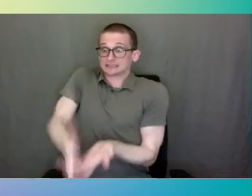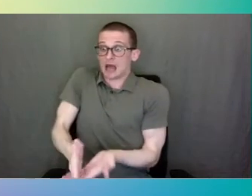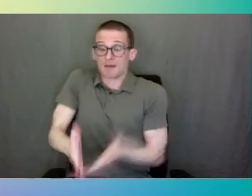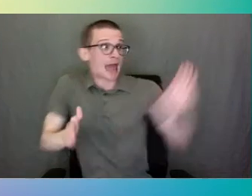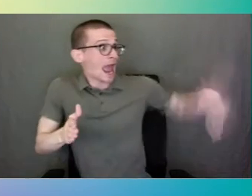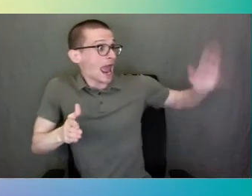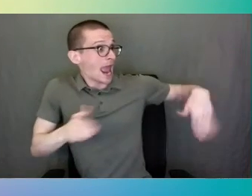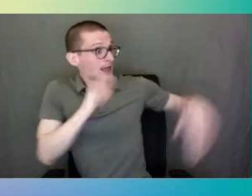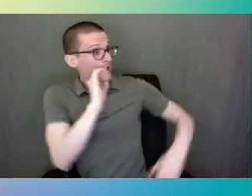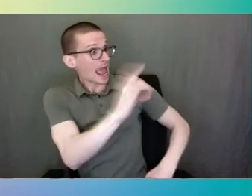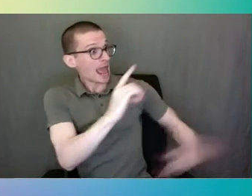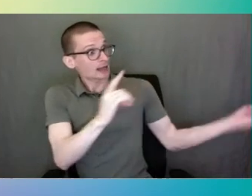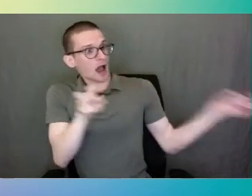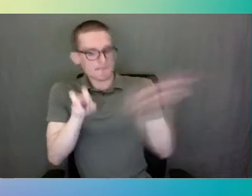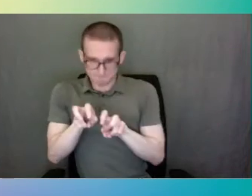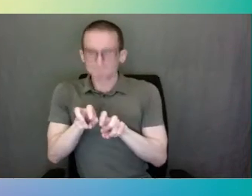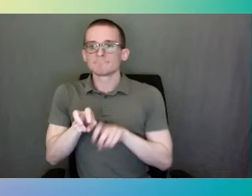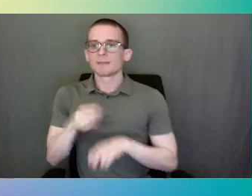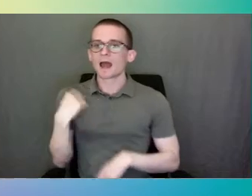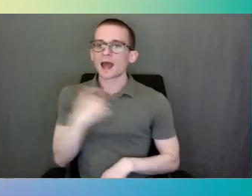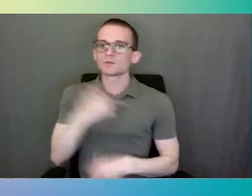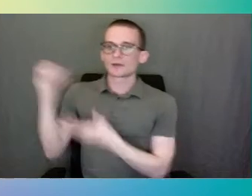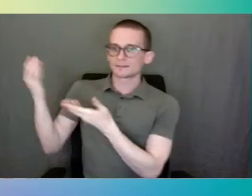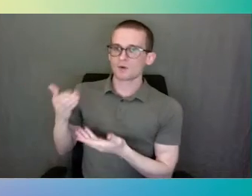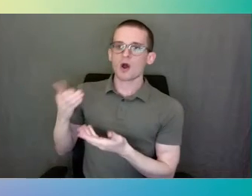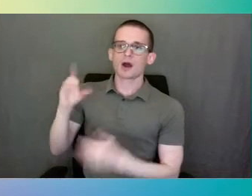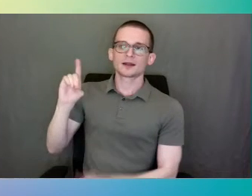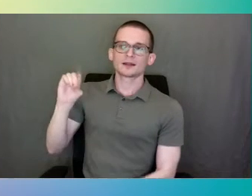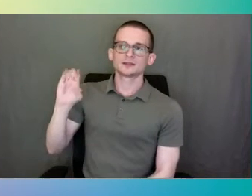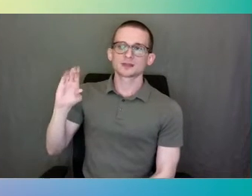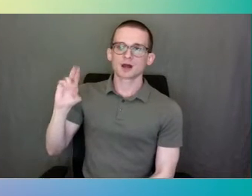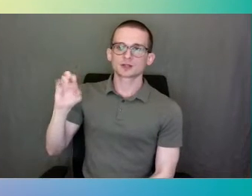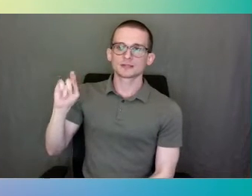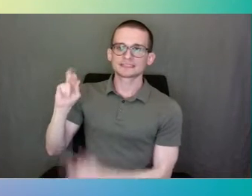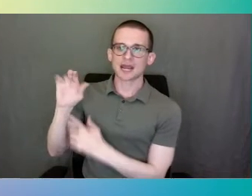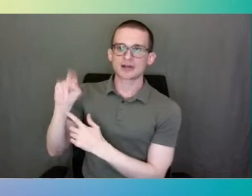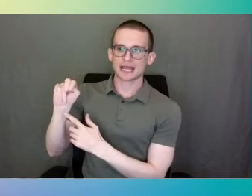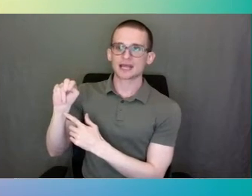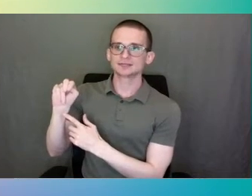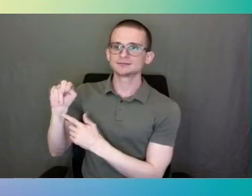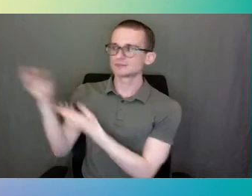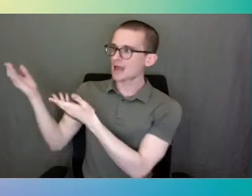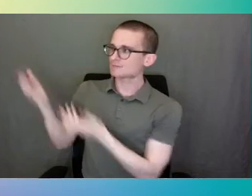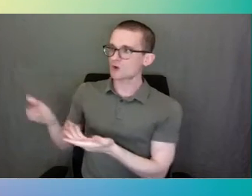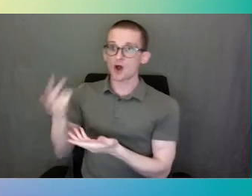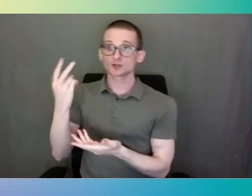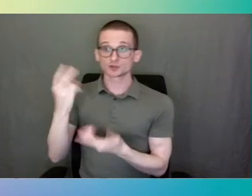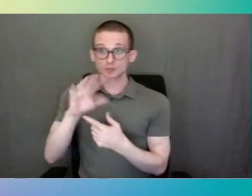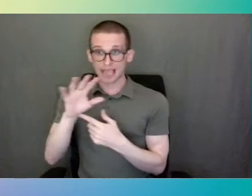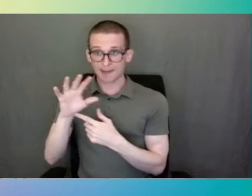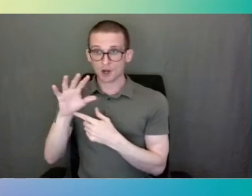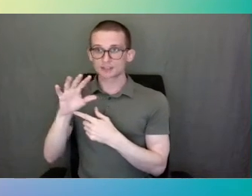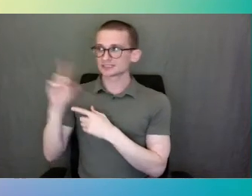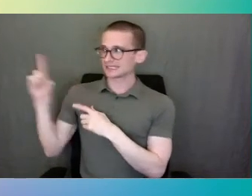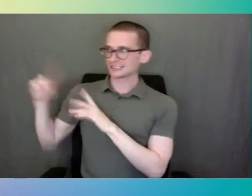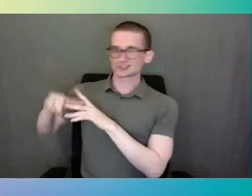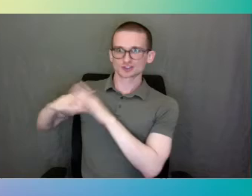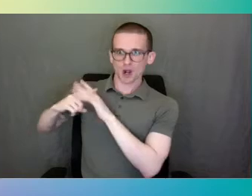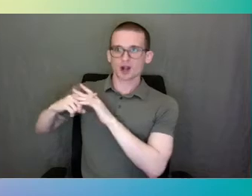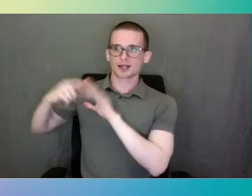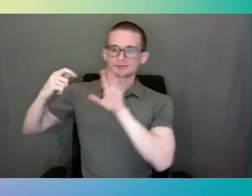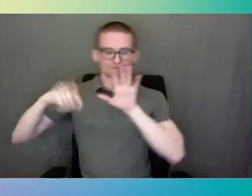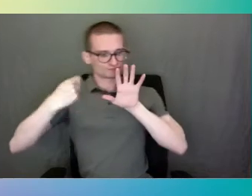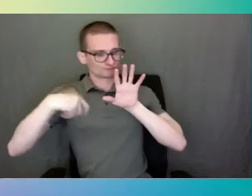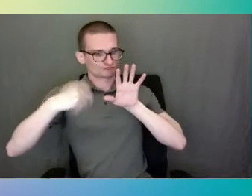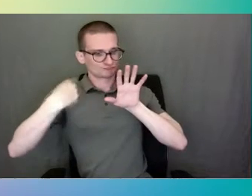and sit with me. And we brought a documentarian with us, and he took out 2 cameras and started filming us. And for the next 35 minutes,